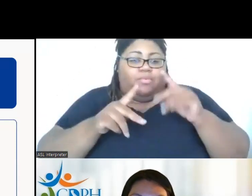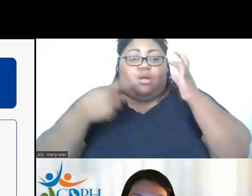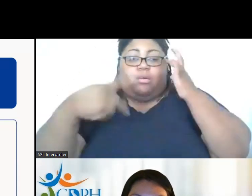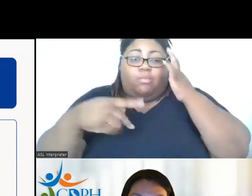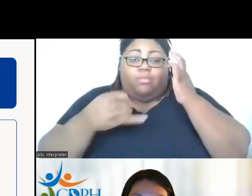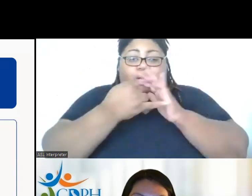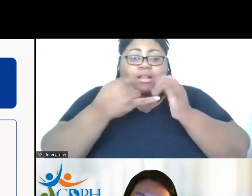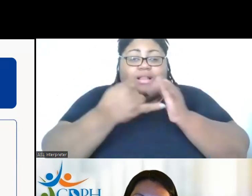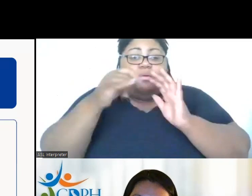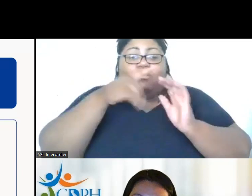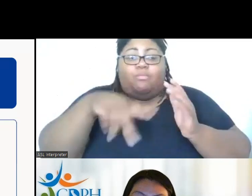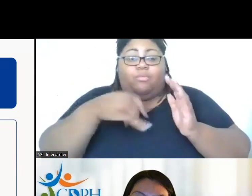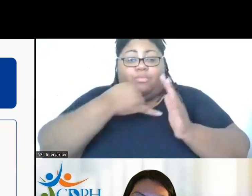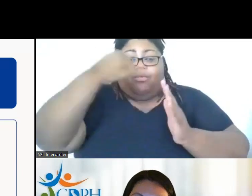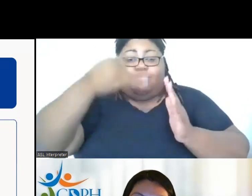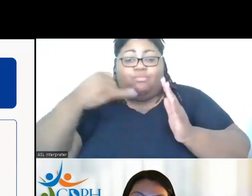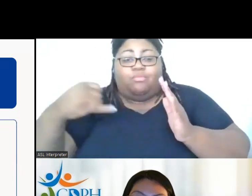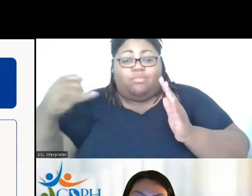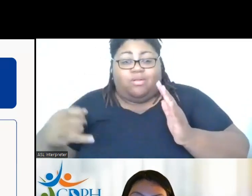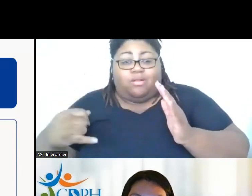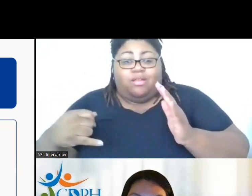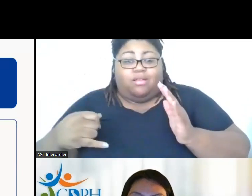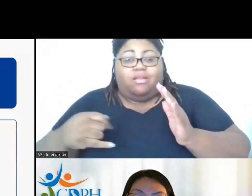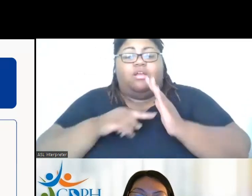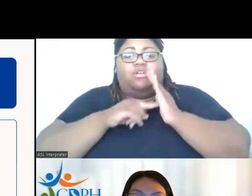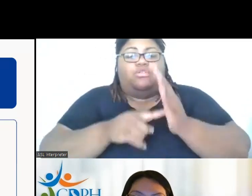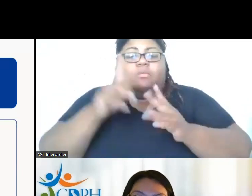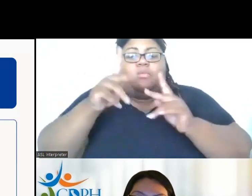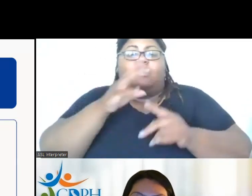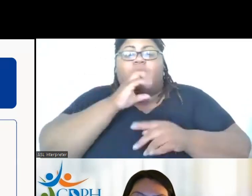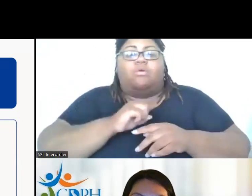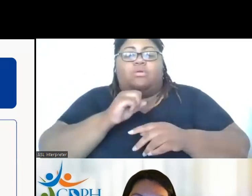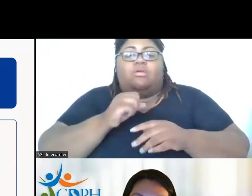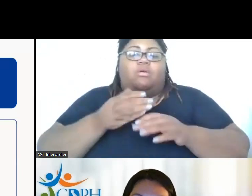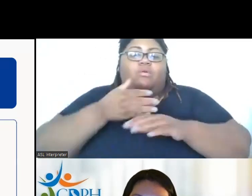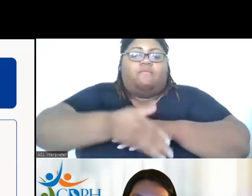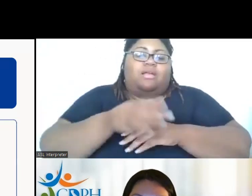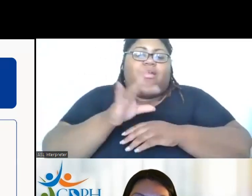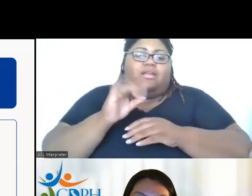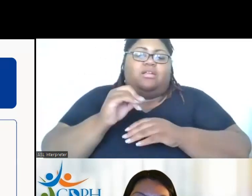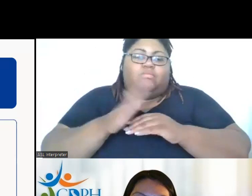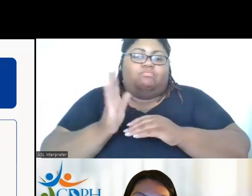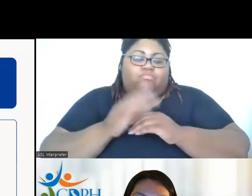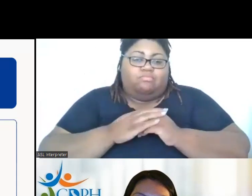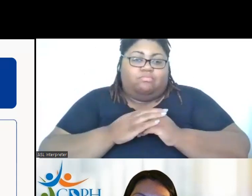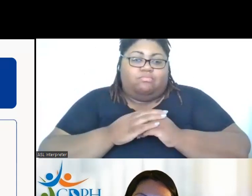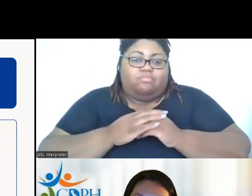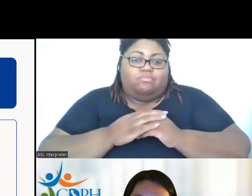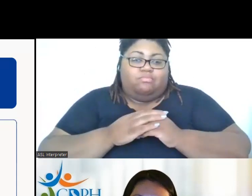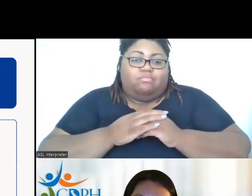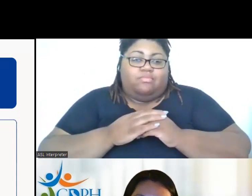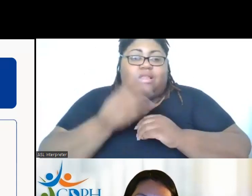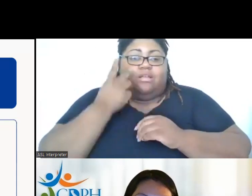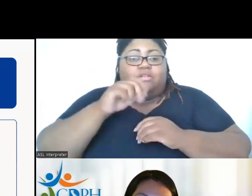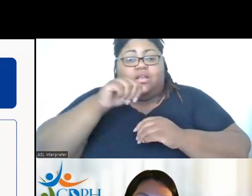than 65. Oh, no, actually, sorry, the purple line is those who are over 80. And you see that each subsequent lower line is a